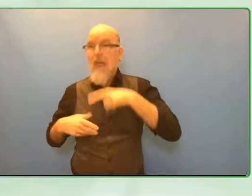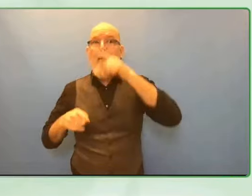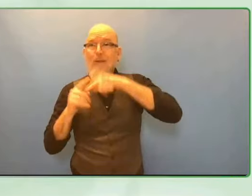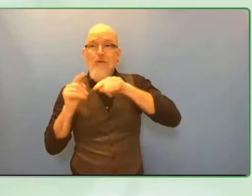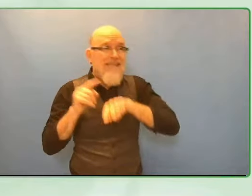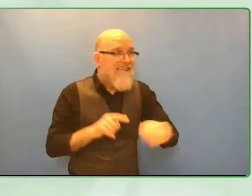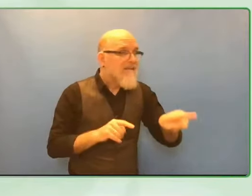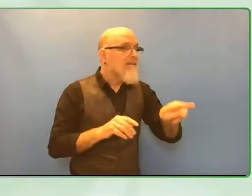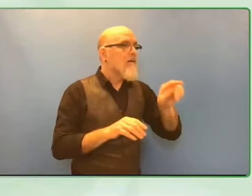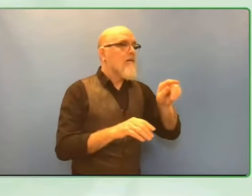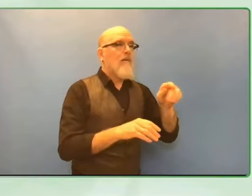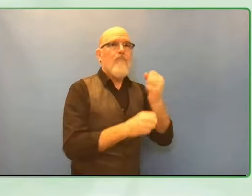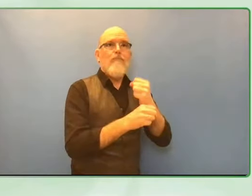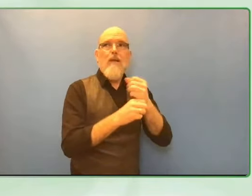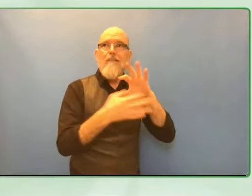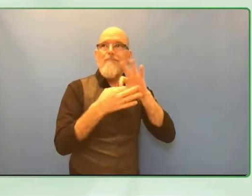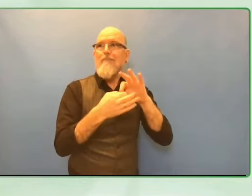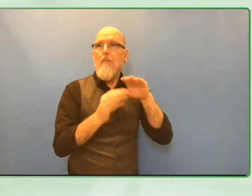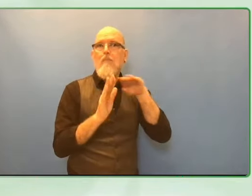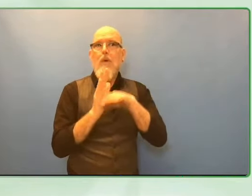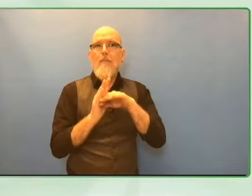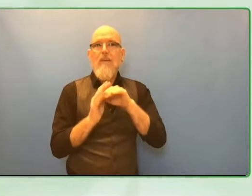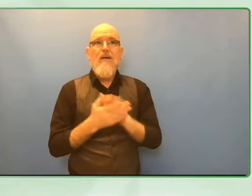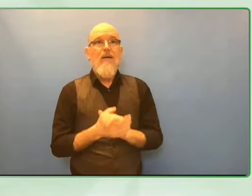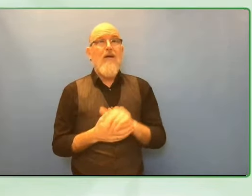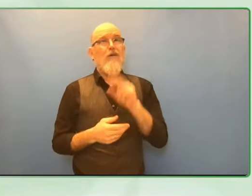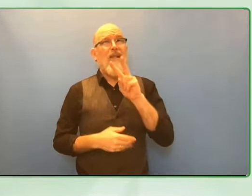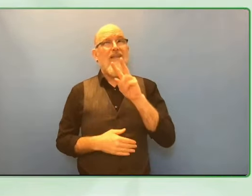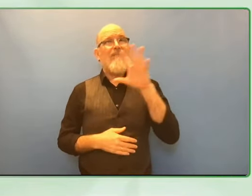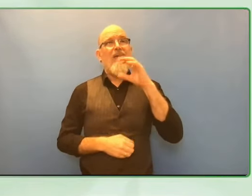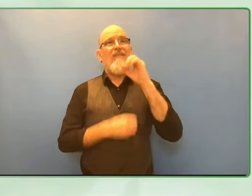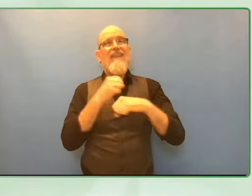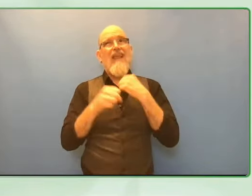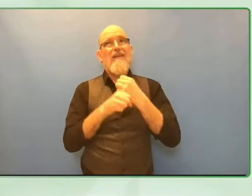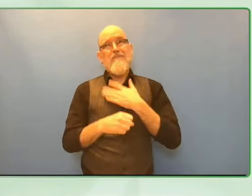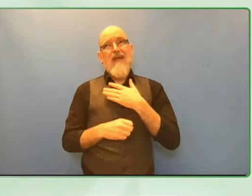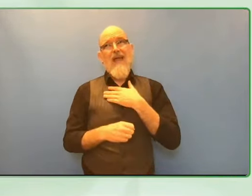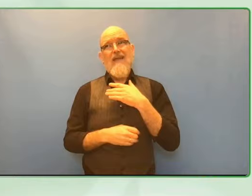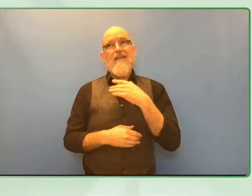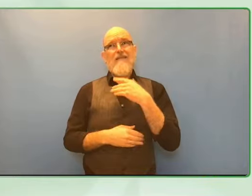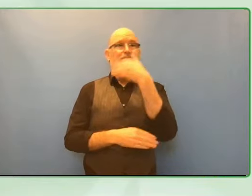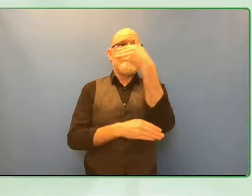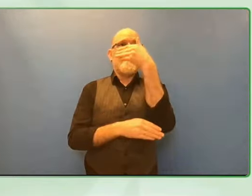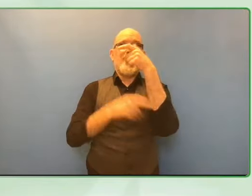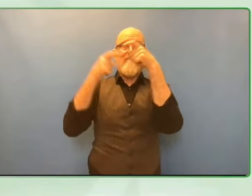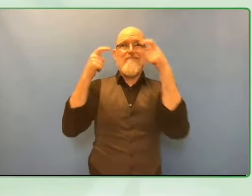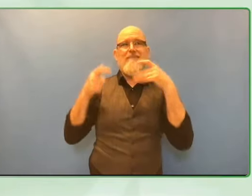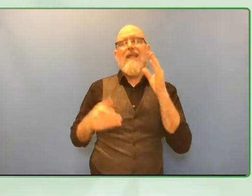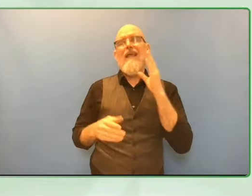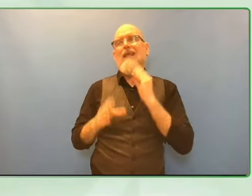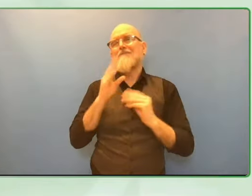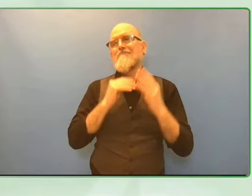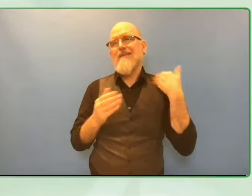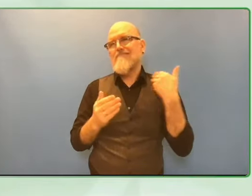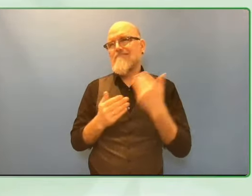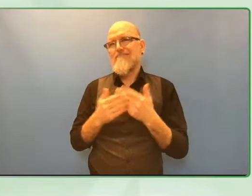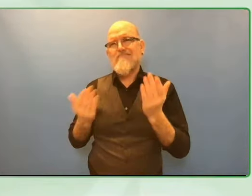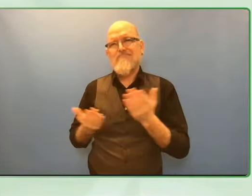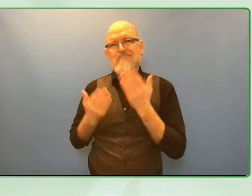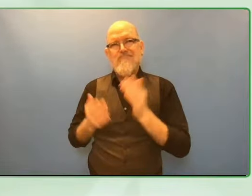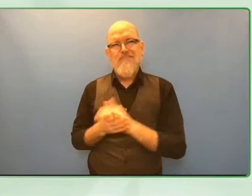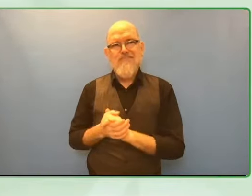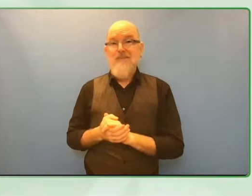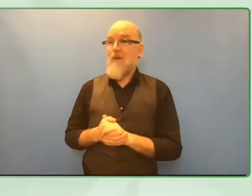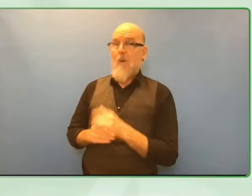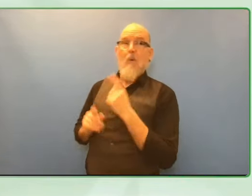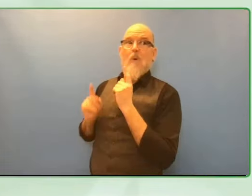experience back then. And I presume the experience is shared across the partners.